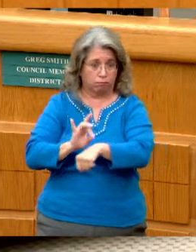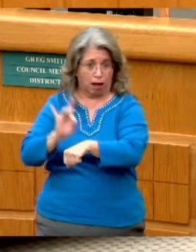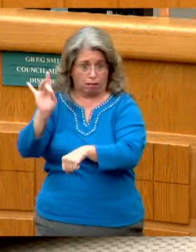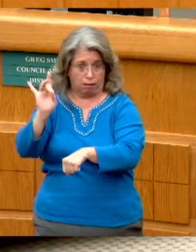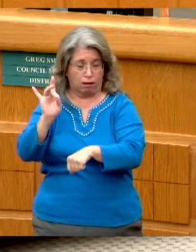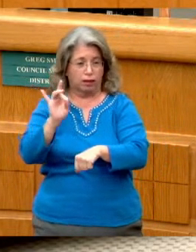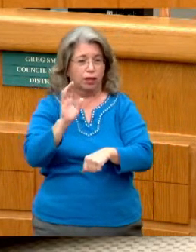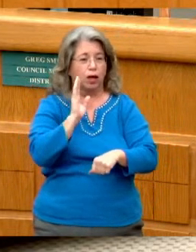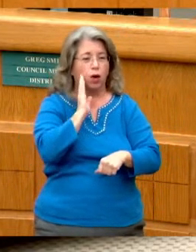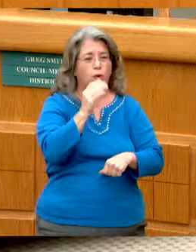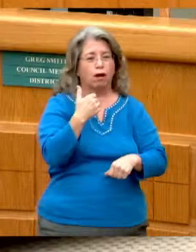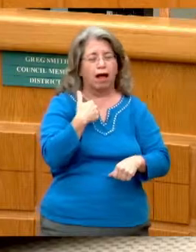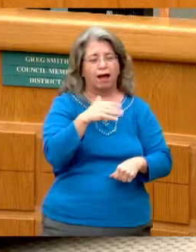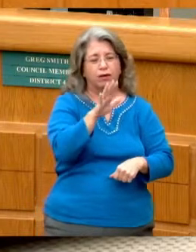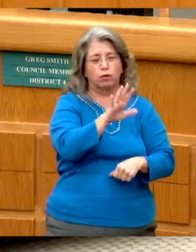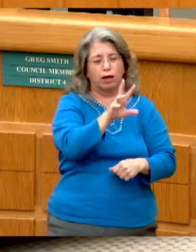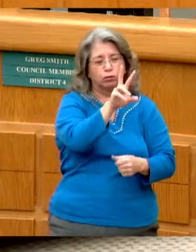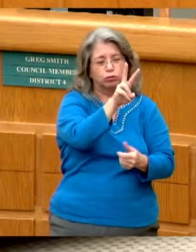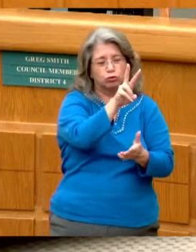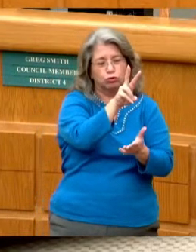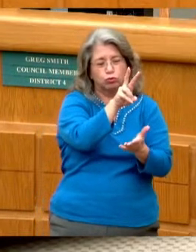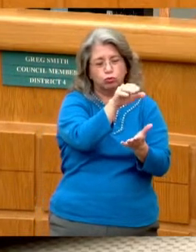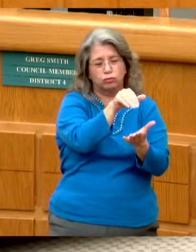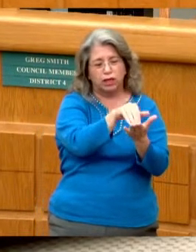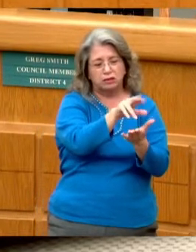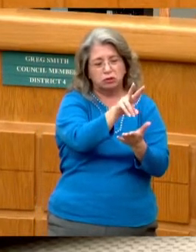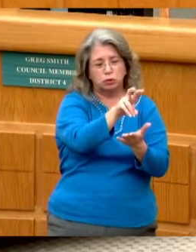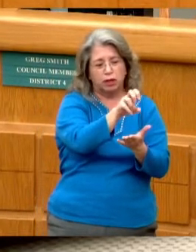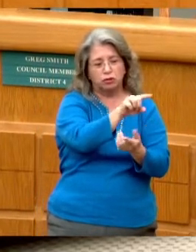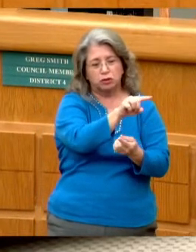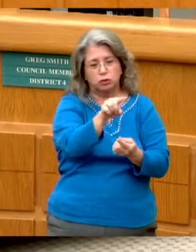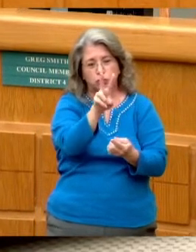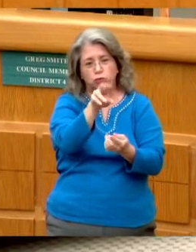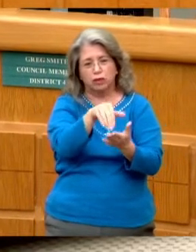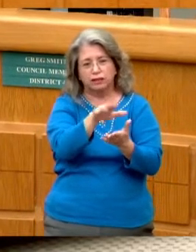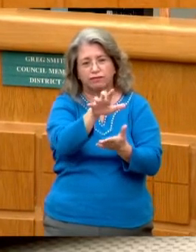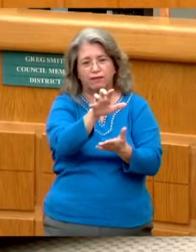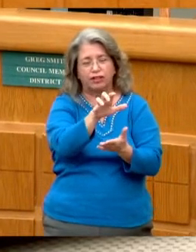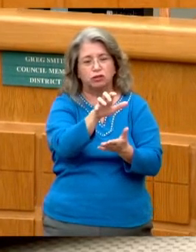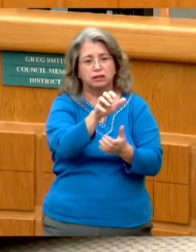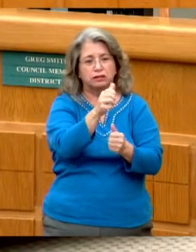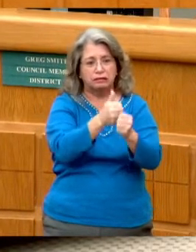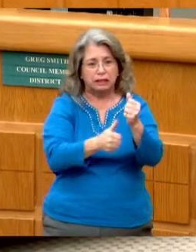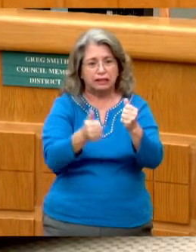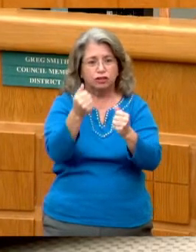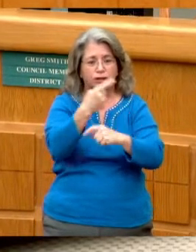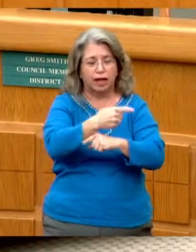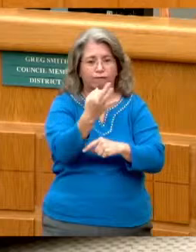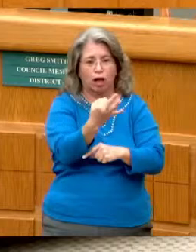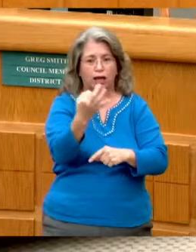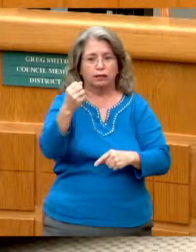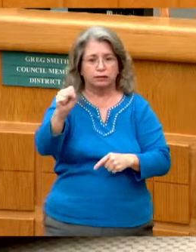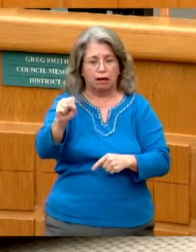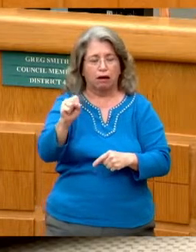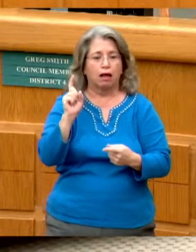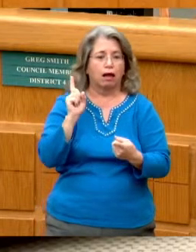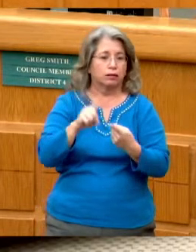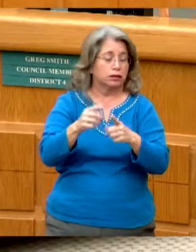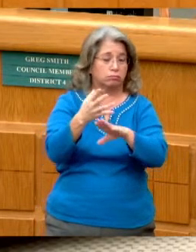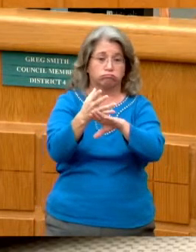about 2,200 to 2,500 persons each day until the vaccine is completely exhausted on